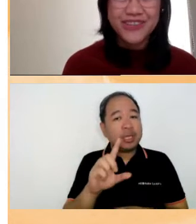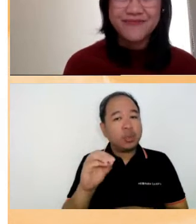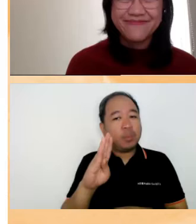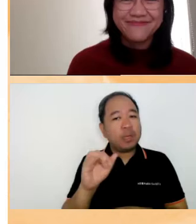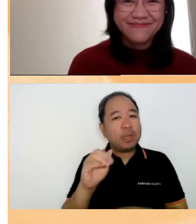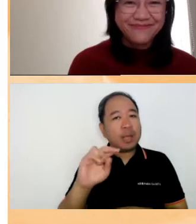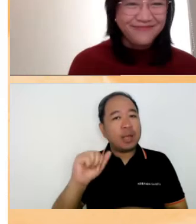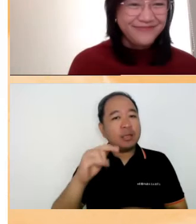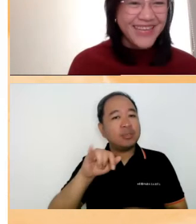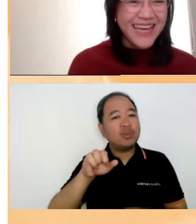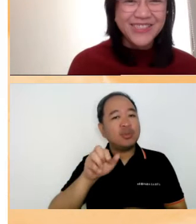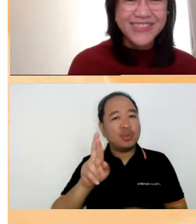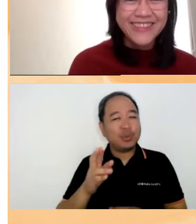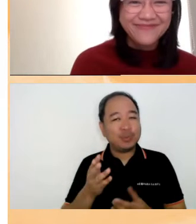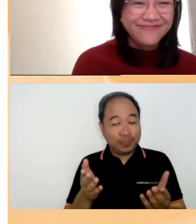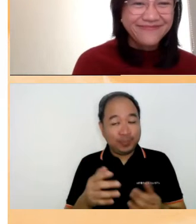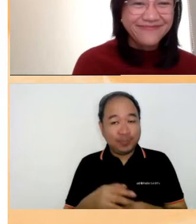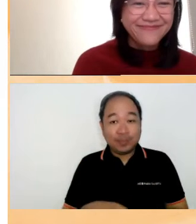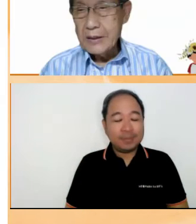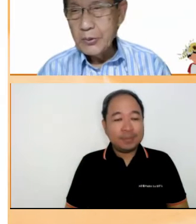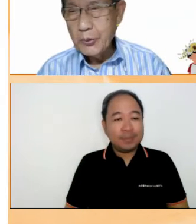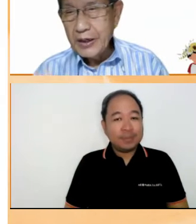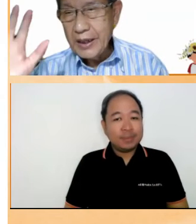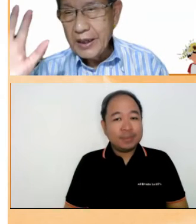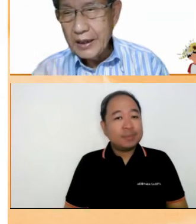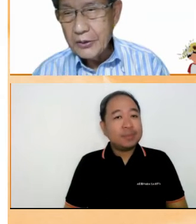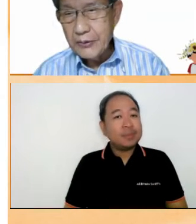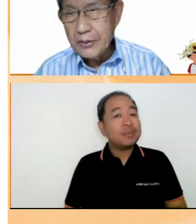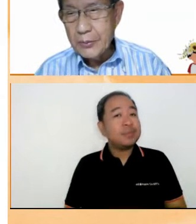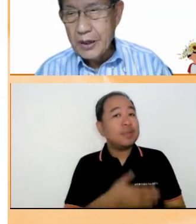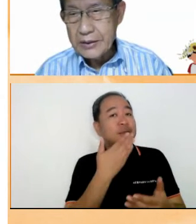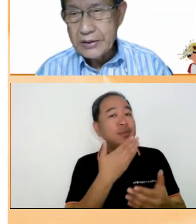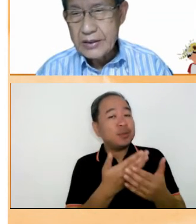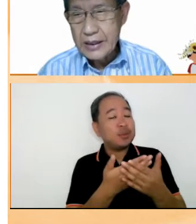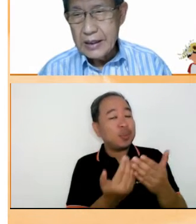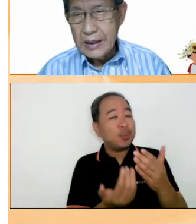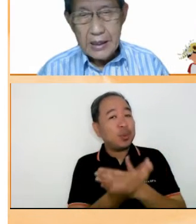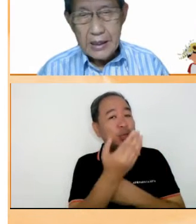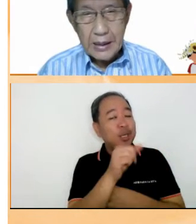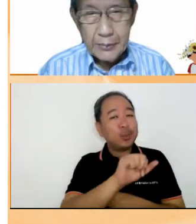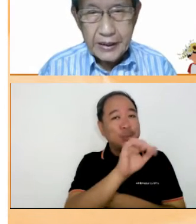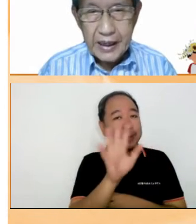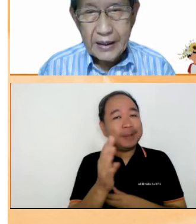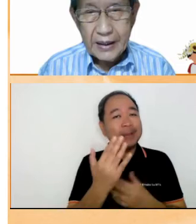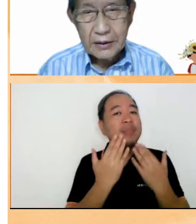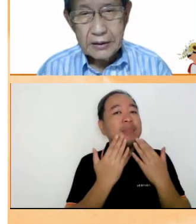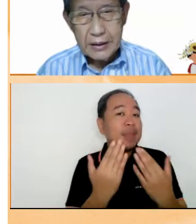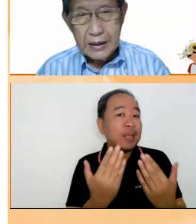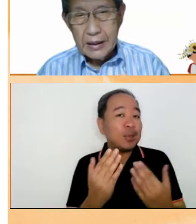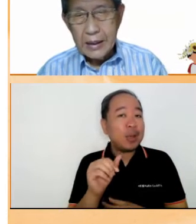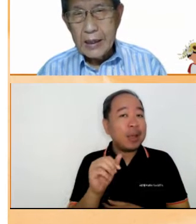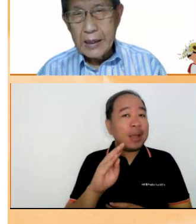Jr. Hi, sir. Good morning. Thank you very much, Abigail.